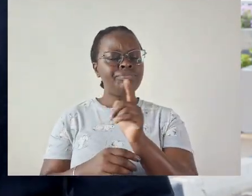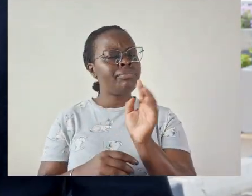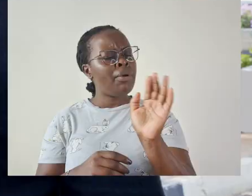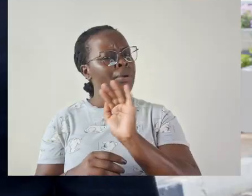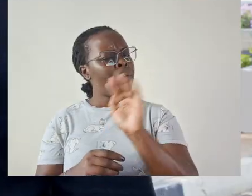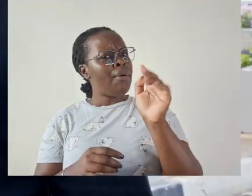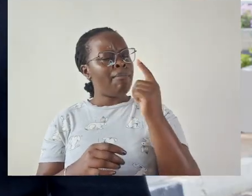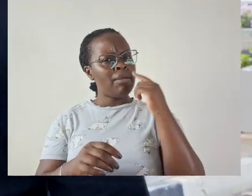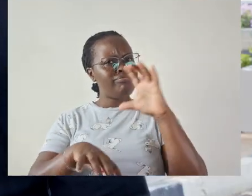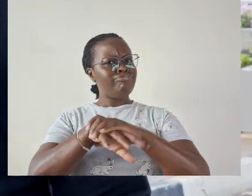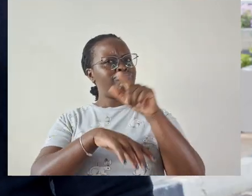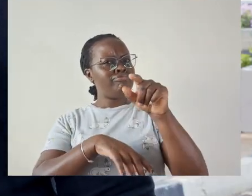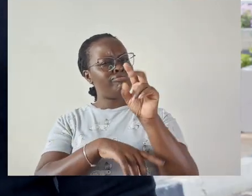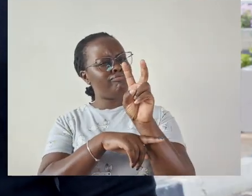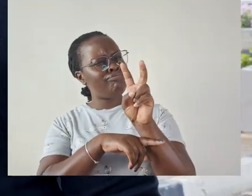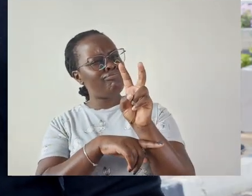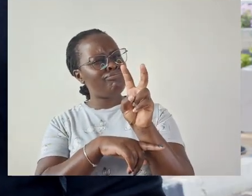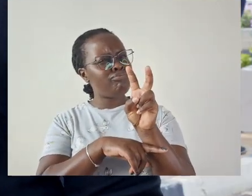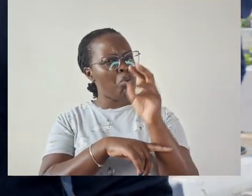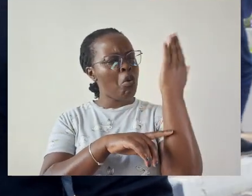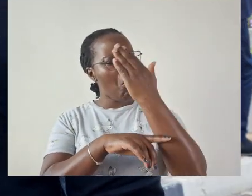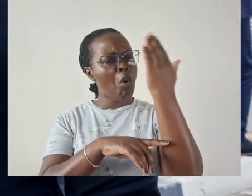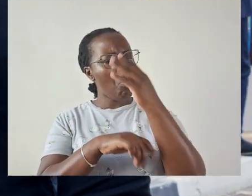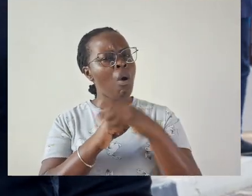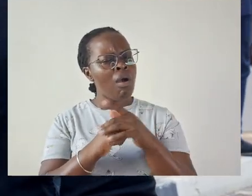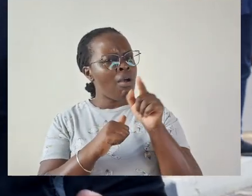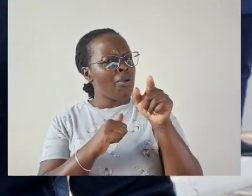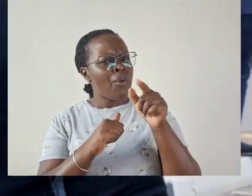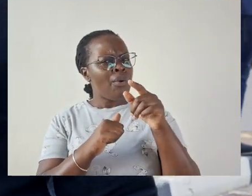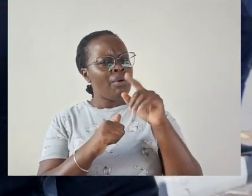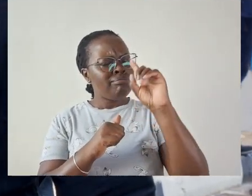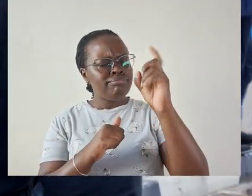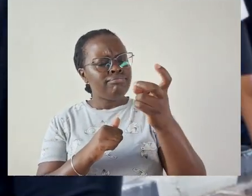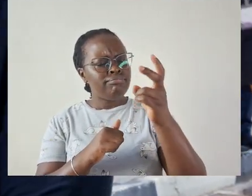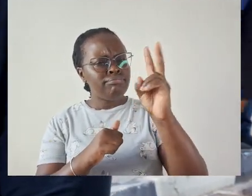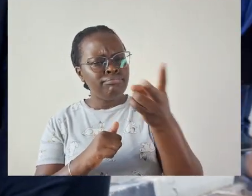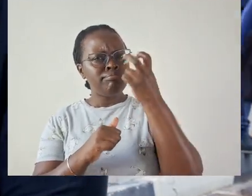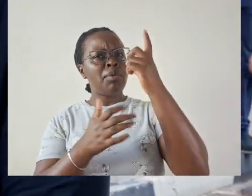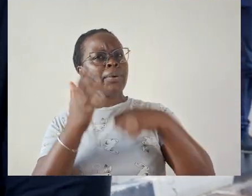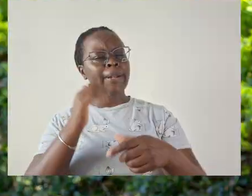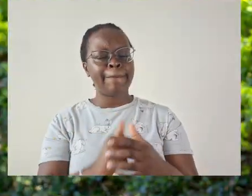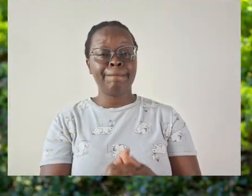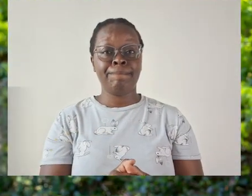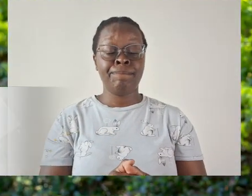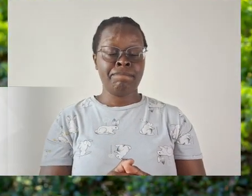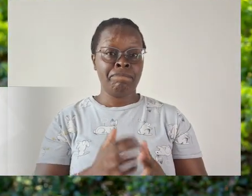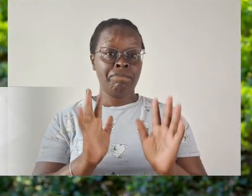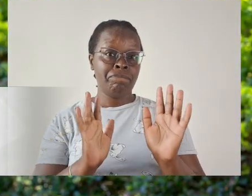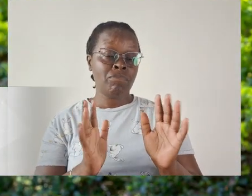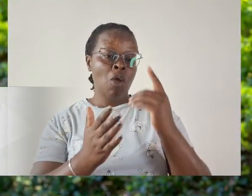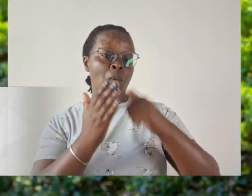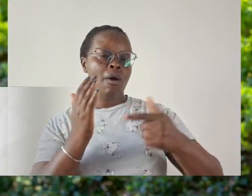and presentations by the students, especially the one on inclusion. What stood out from you from all these sessions? What stood out for